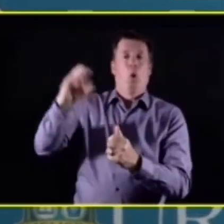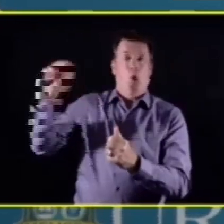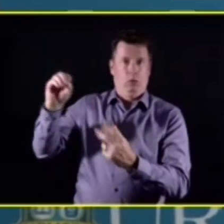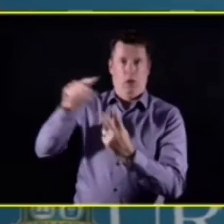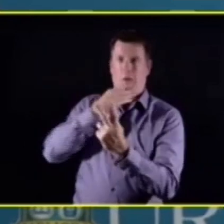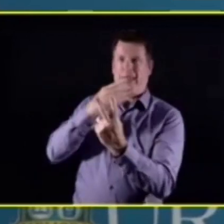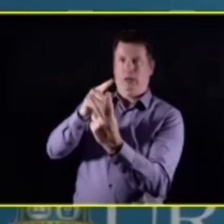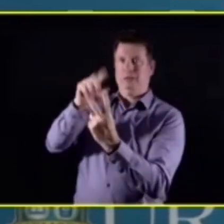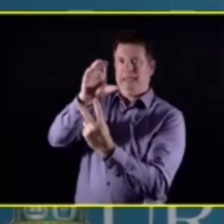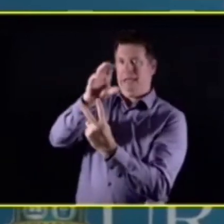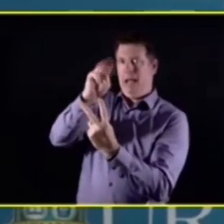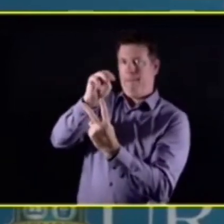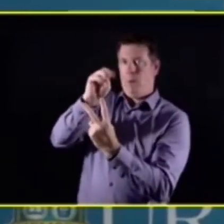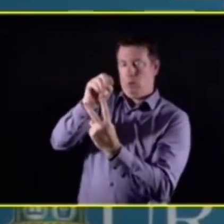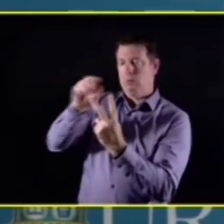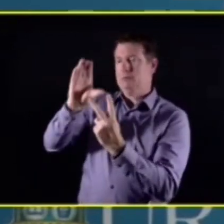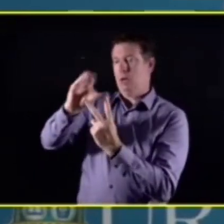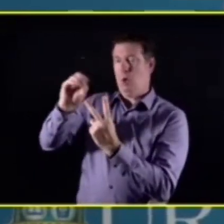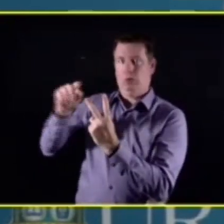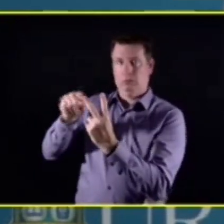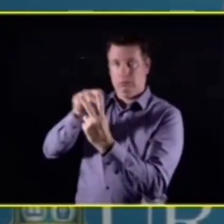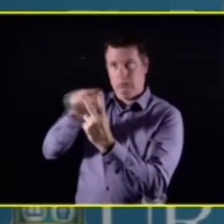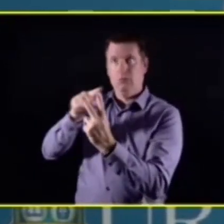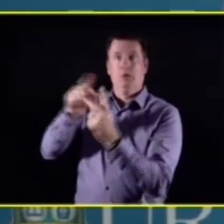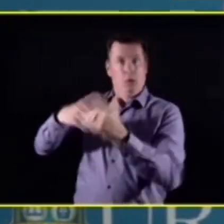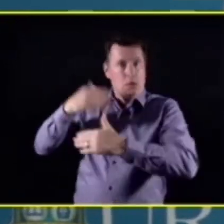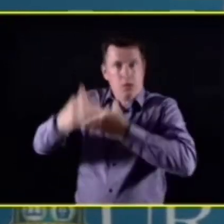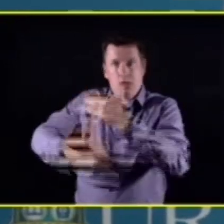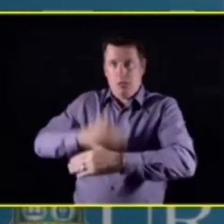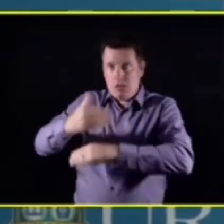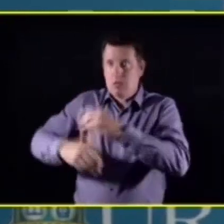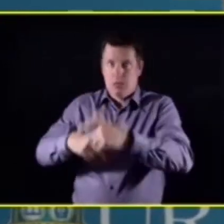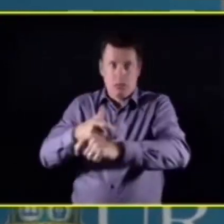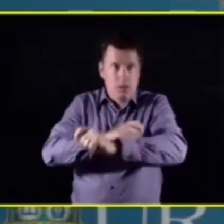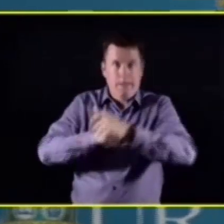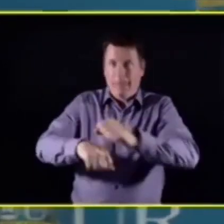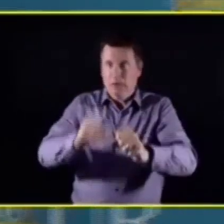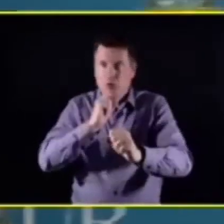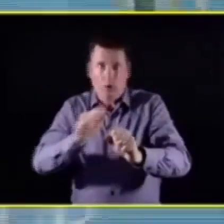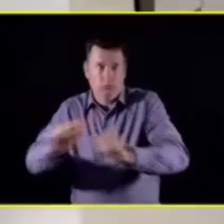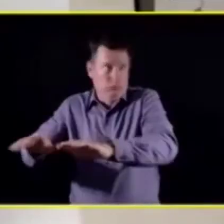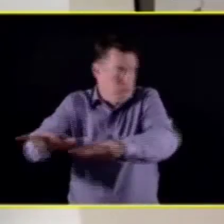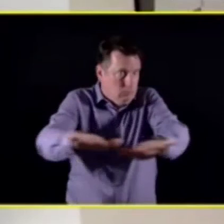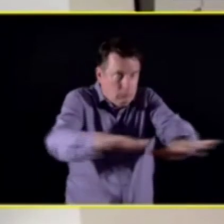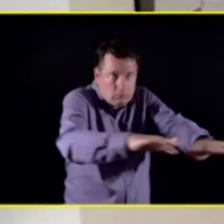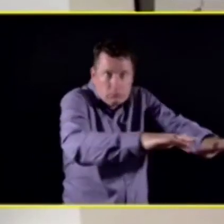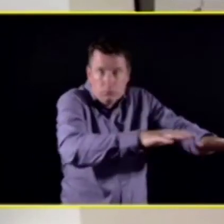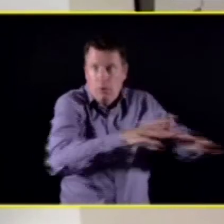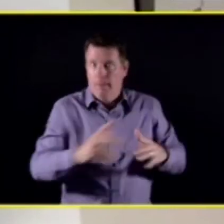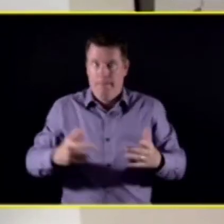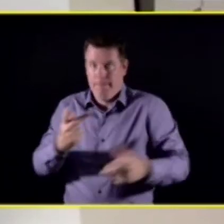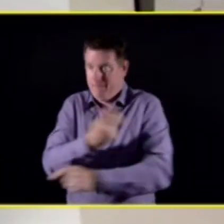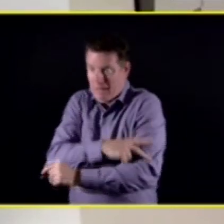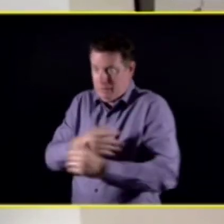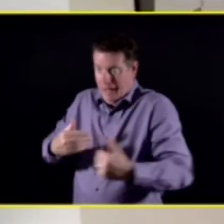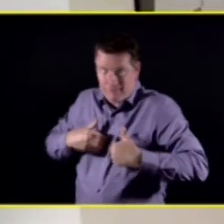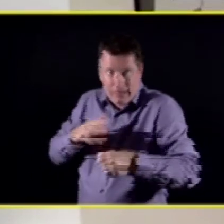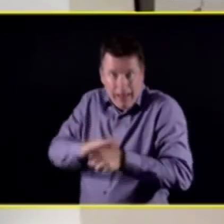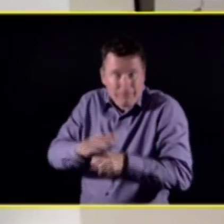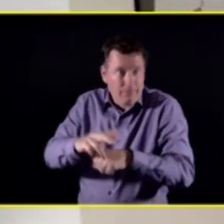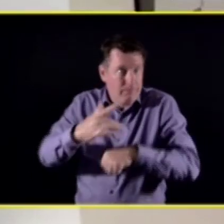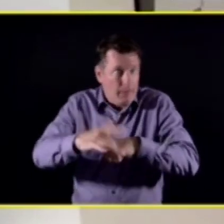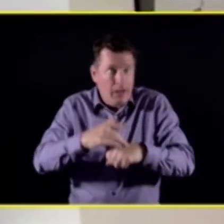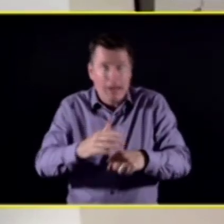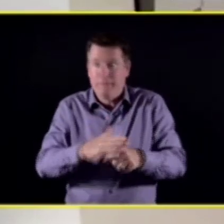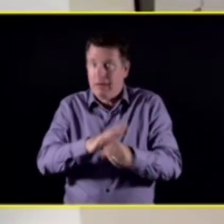out of the hospital sooner because of that. Mr. Barish, do you have any final thoughts you want to share for our viewers